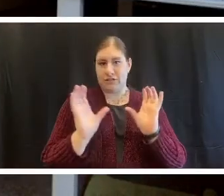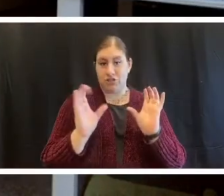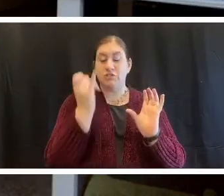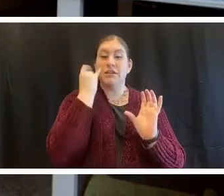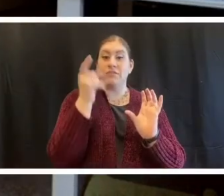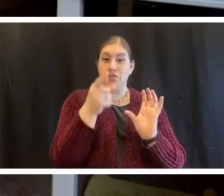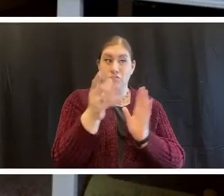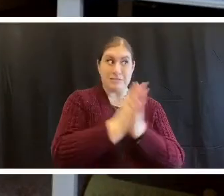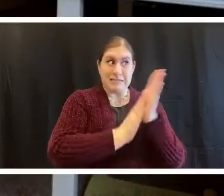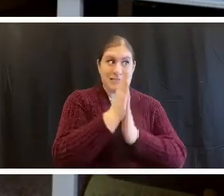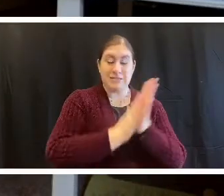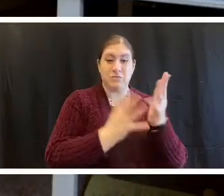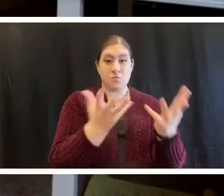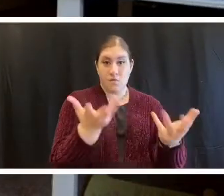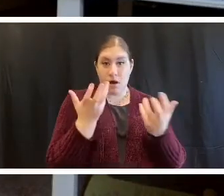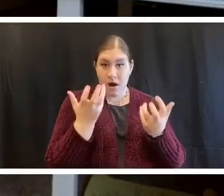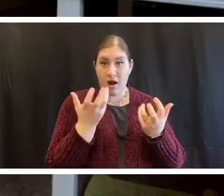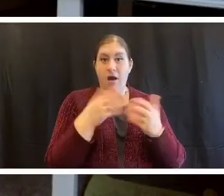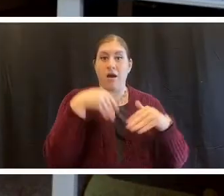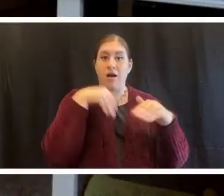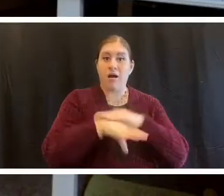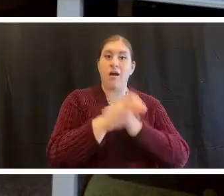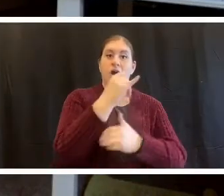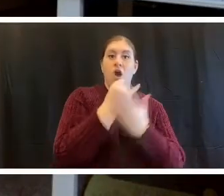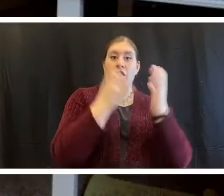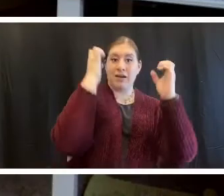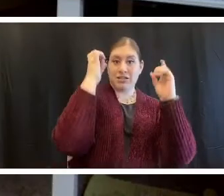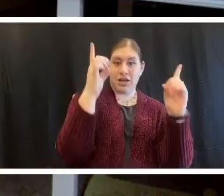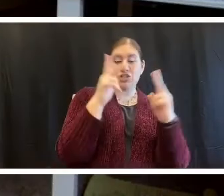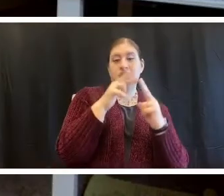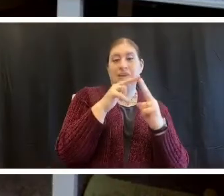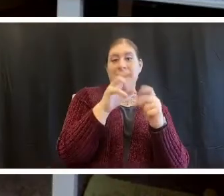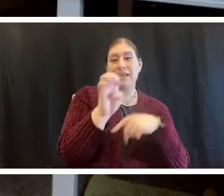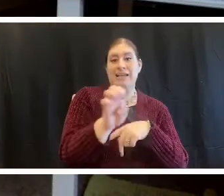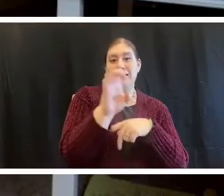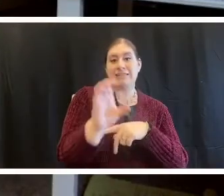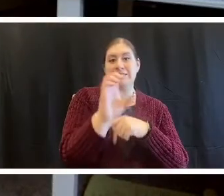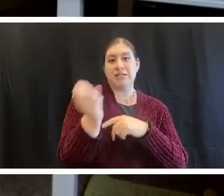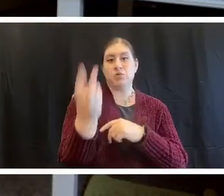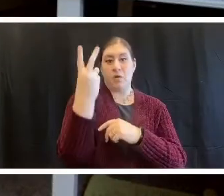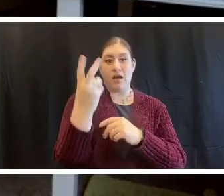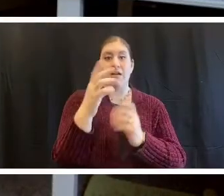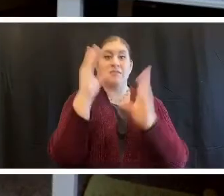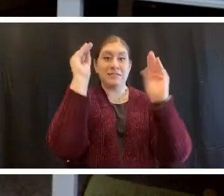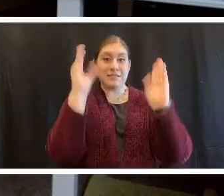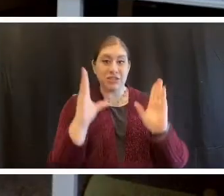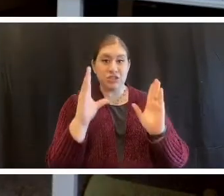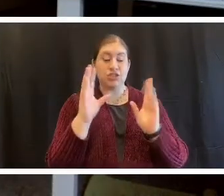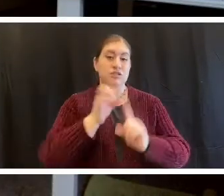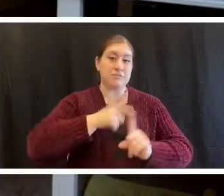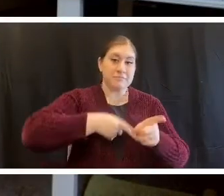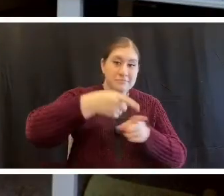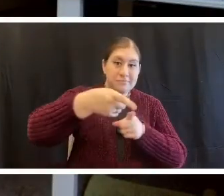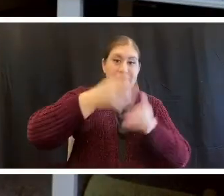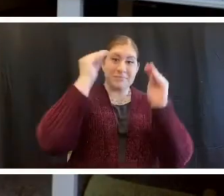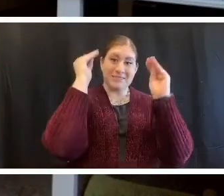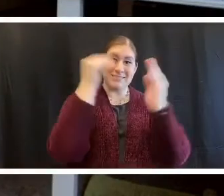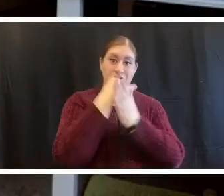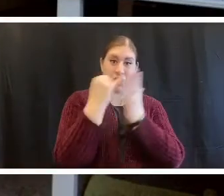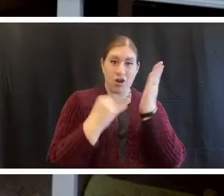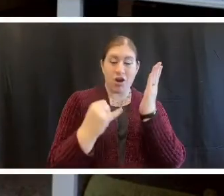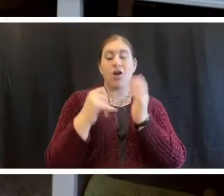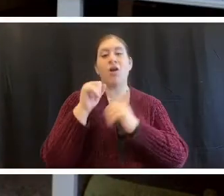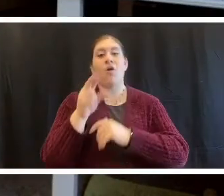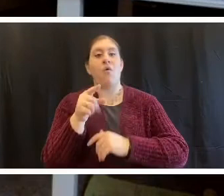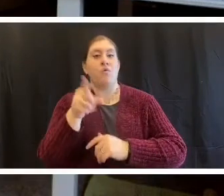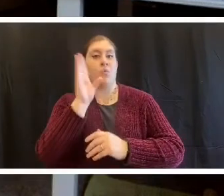your ambition is to enter art education, either as an EC12 teacher, specialist teaching art, or